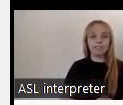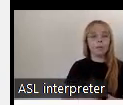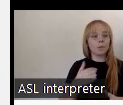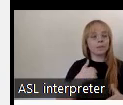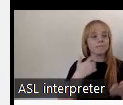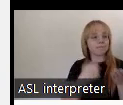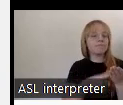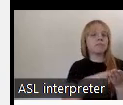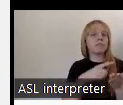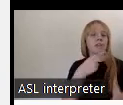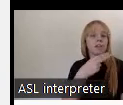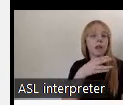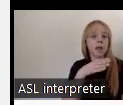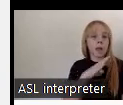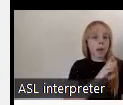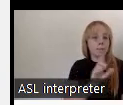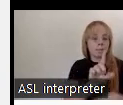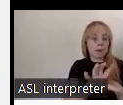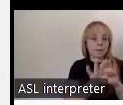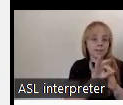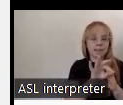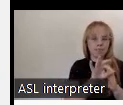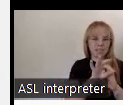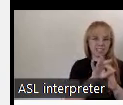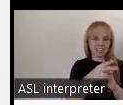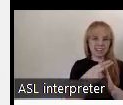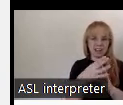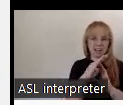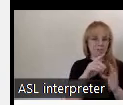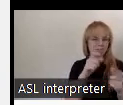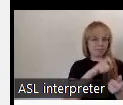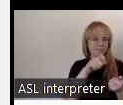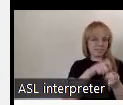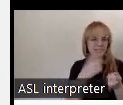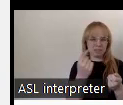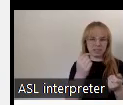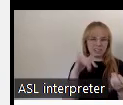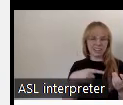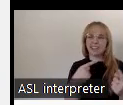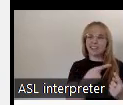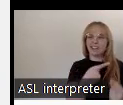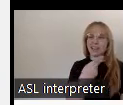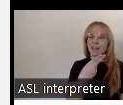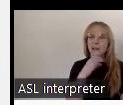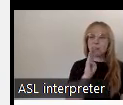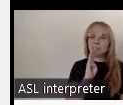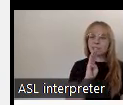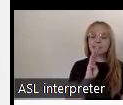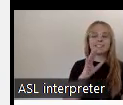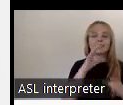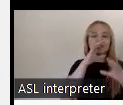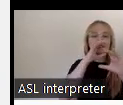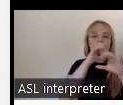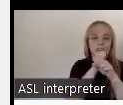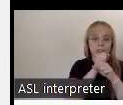what exactly is the vault and how do I get one? The vault is a secure, meaning that it's